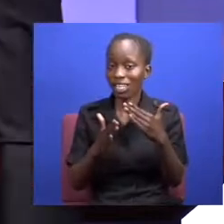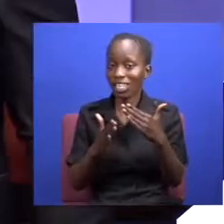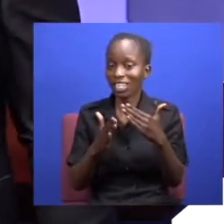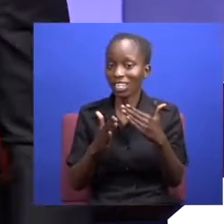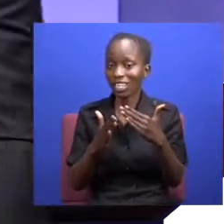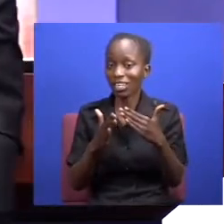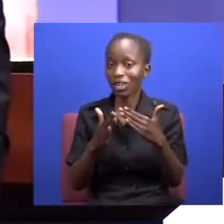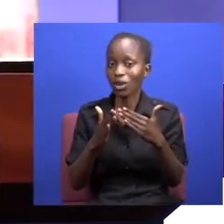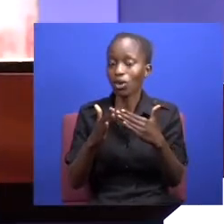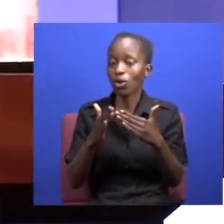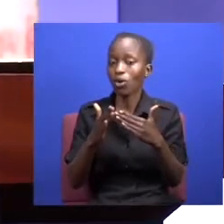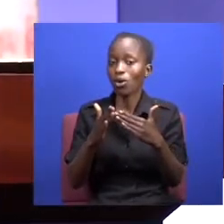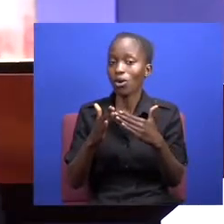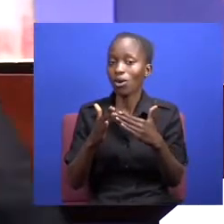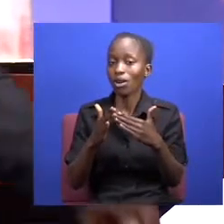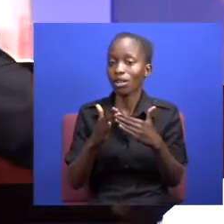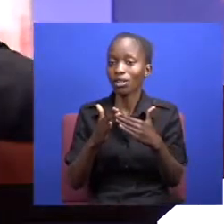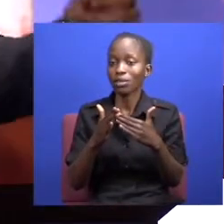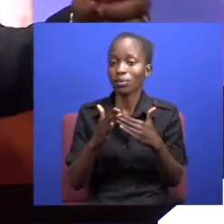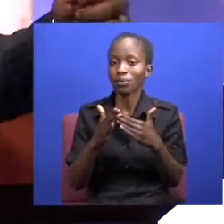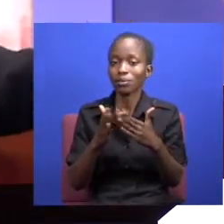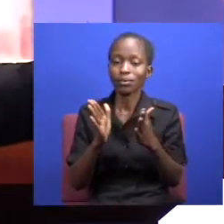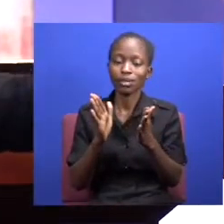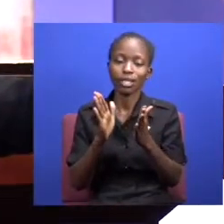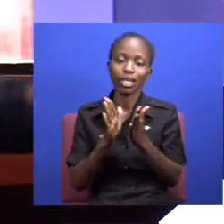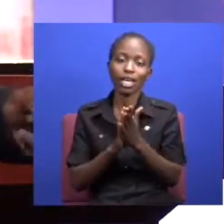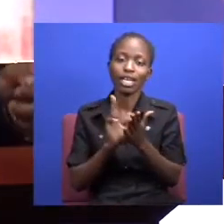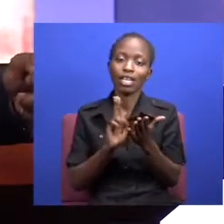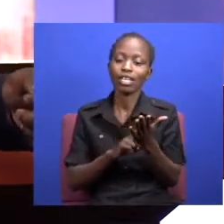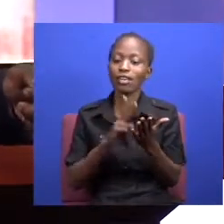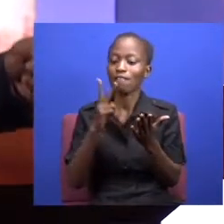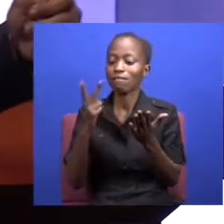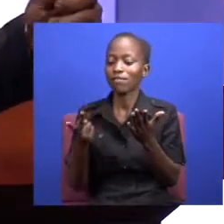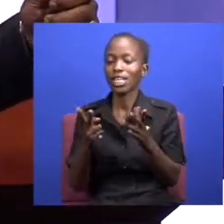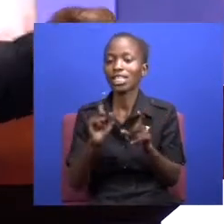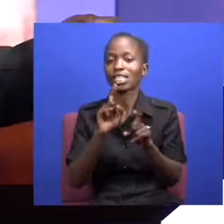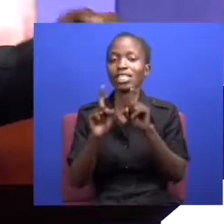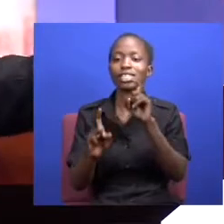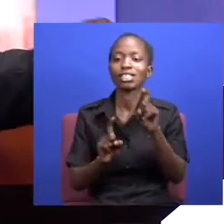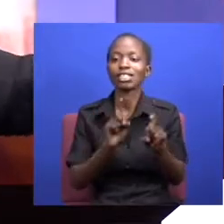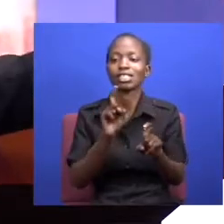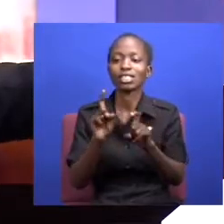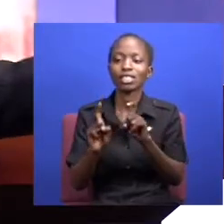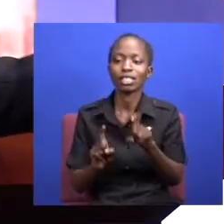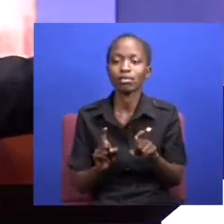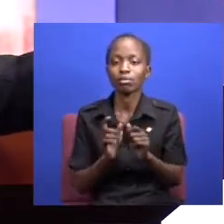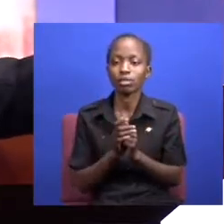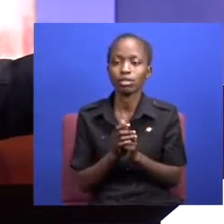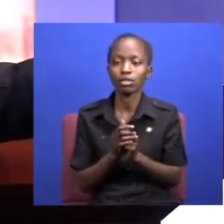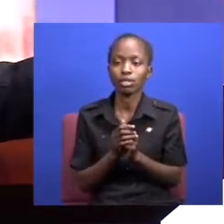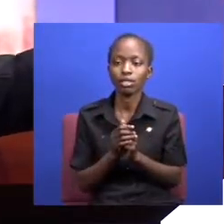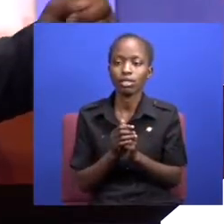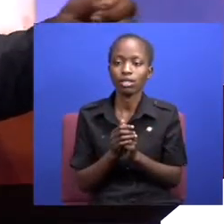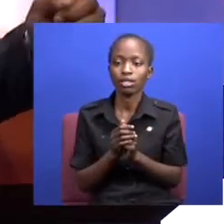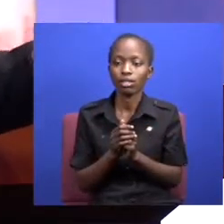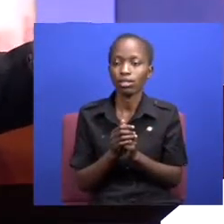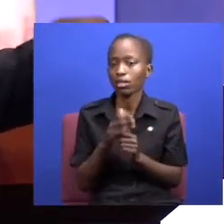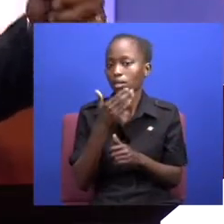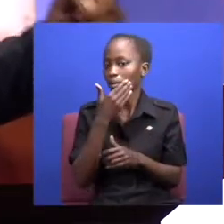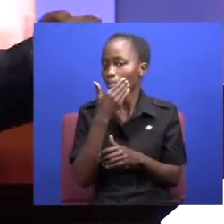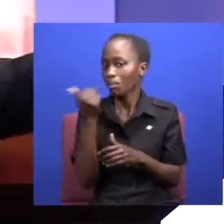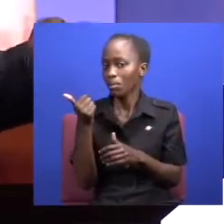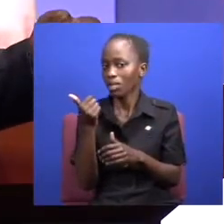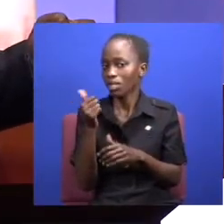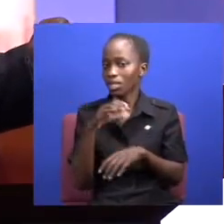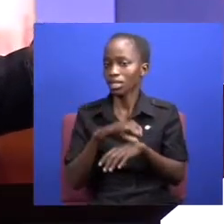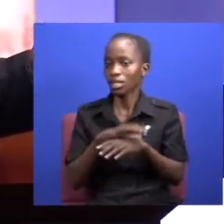term, and it's just a dismal result. Your son never attends class. The best that